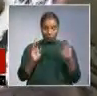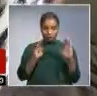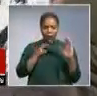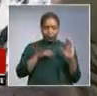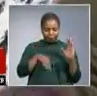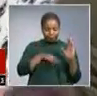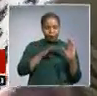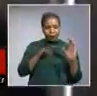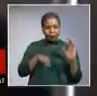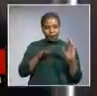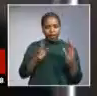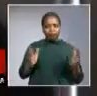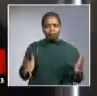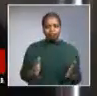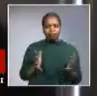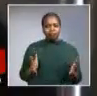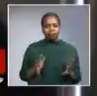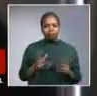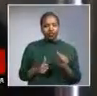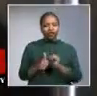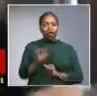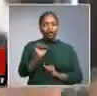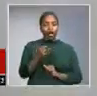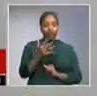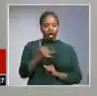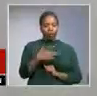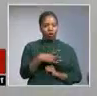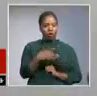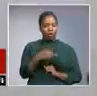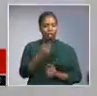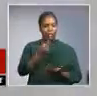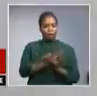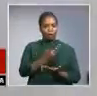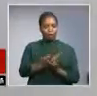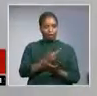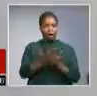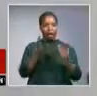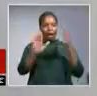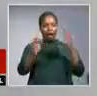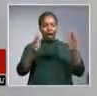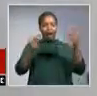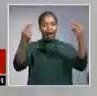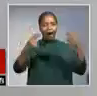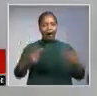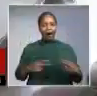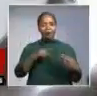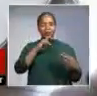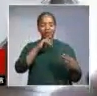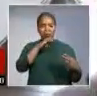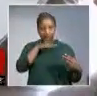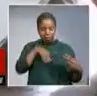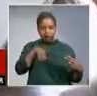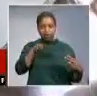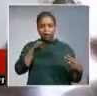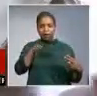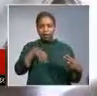had to be initially encouraged with bamboo shoots, she seems to now have gotten the hang of abstract art. Using a bamboo brush, she prefers